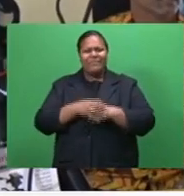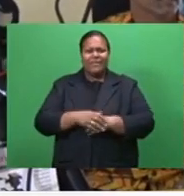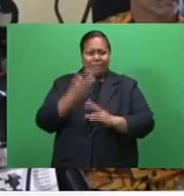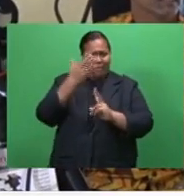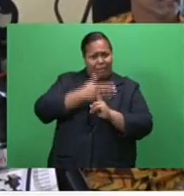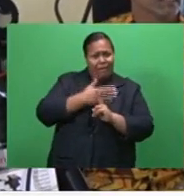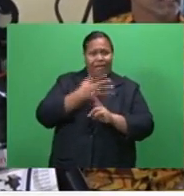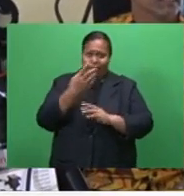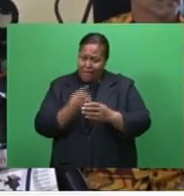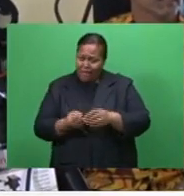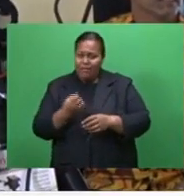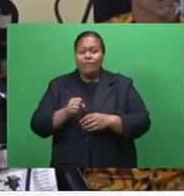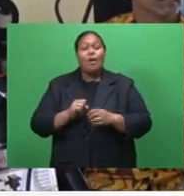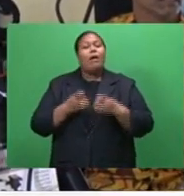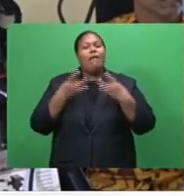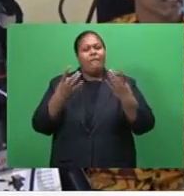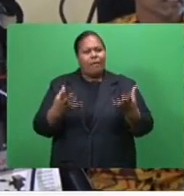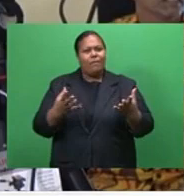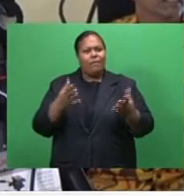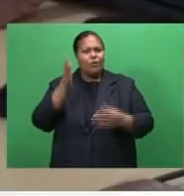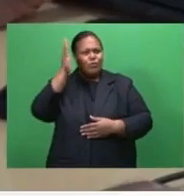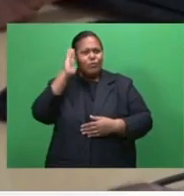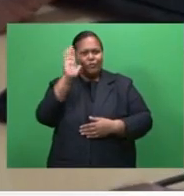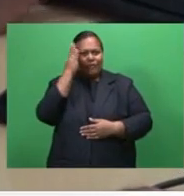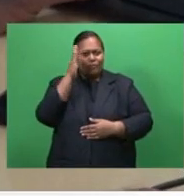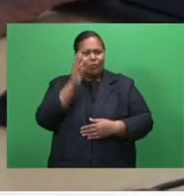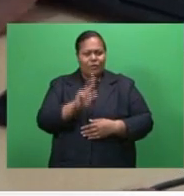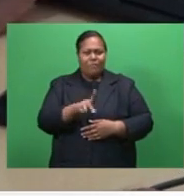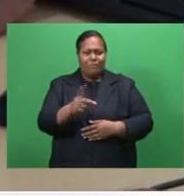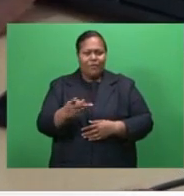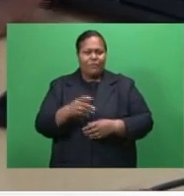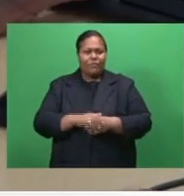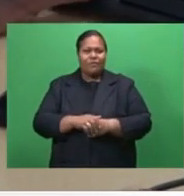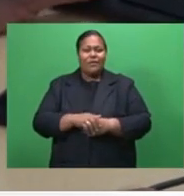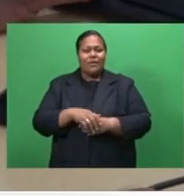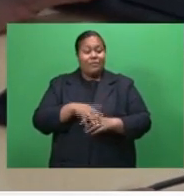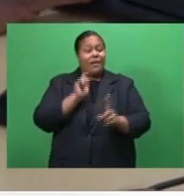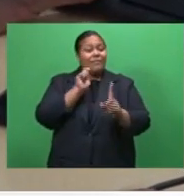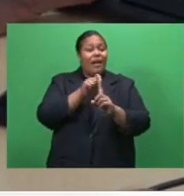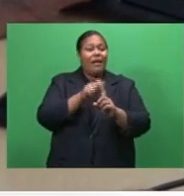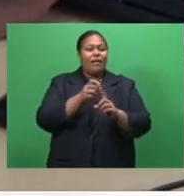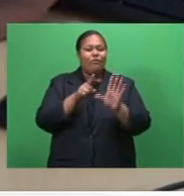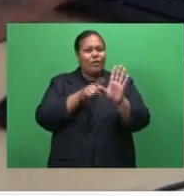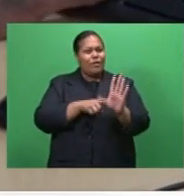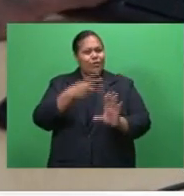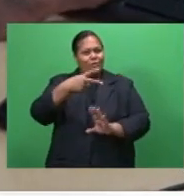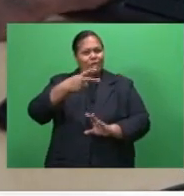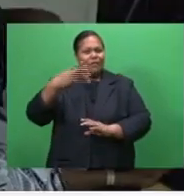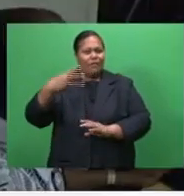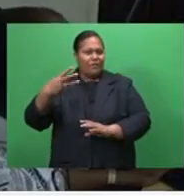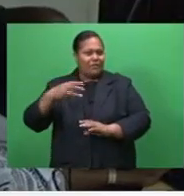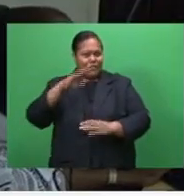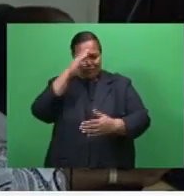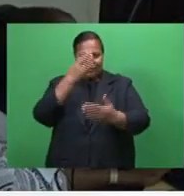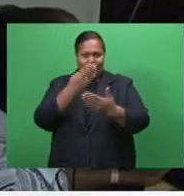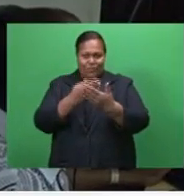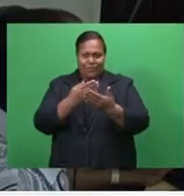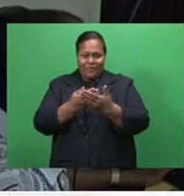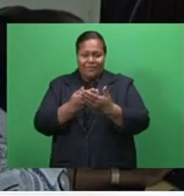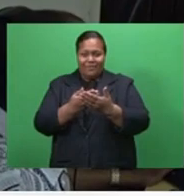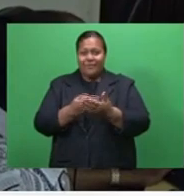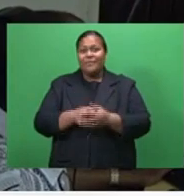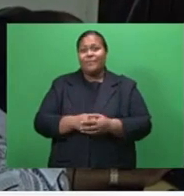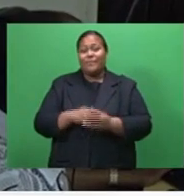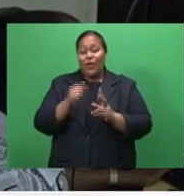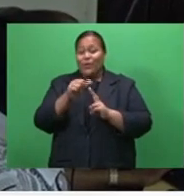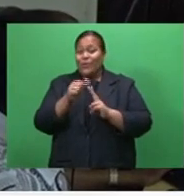program available on the school's Facebook page is targeted at Year 12 and 13 students. He adds students from other